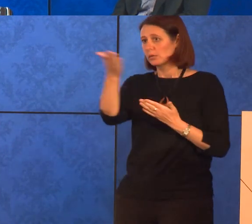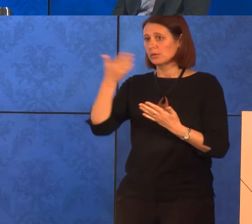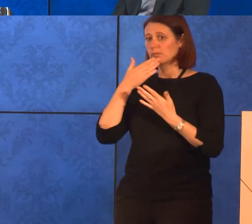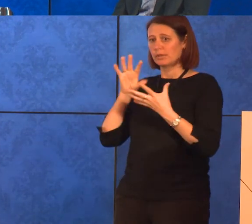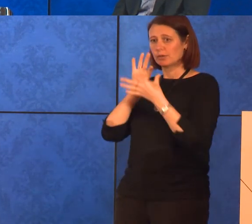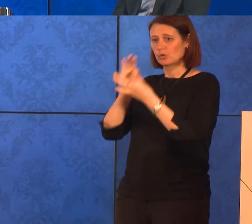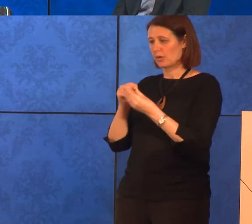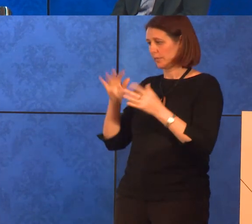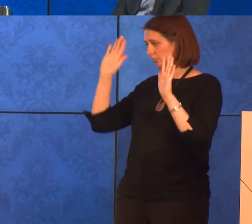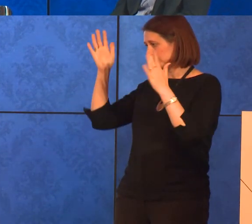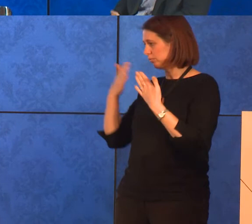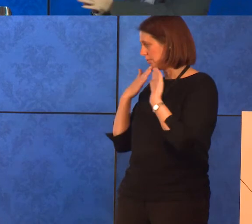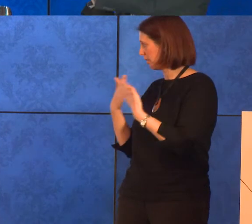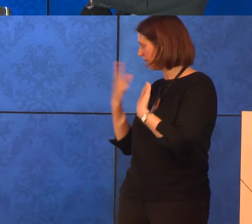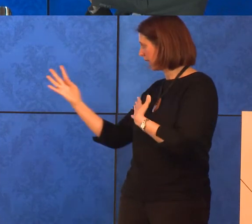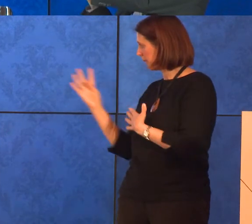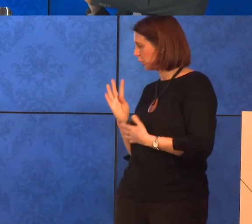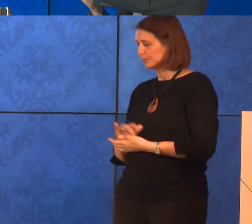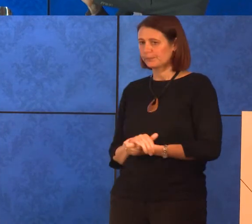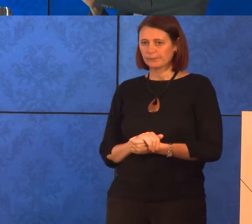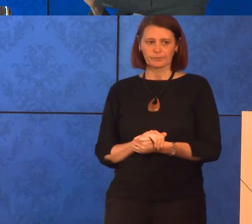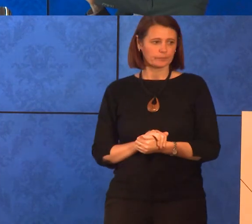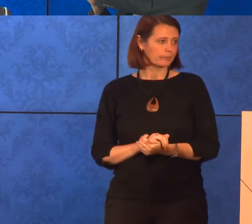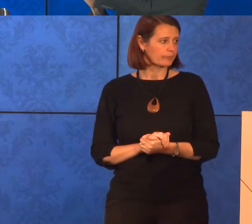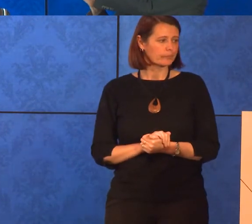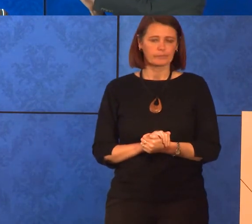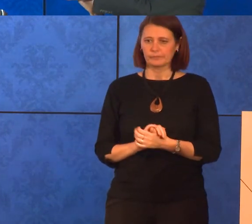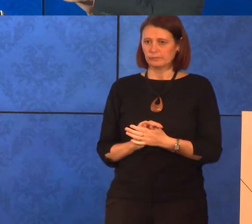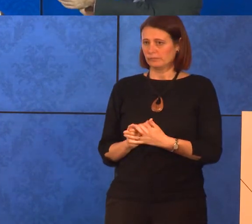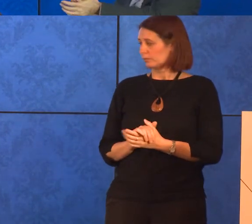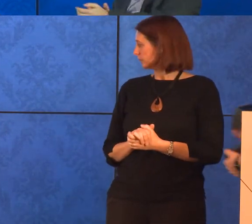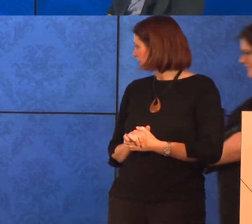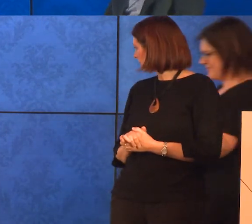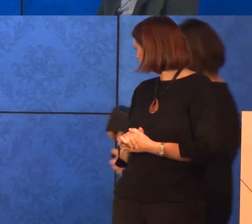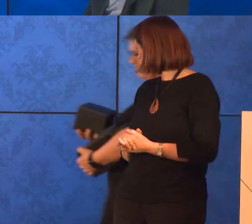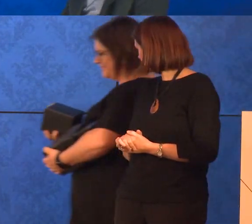thanking the panel, thanking everyone for their contributions?